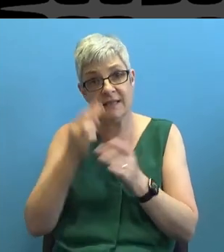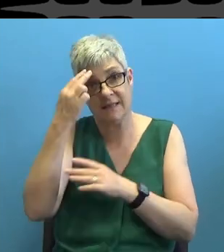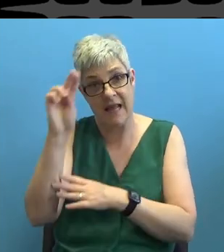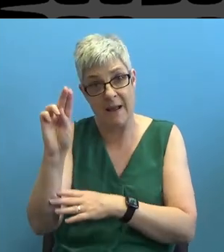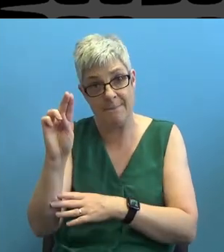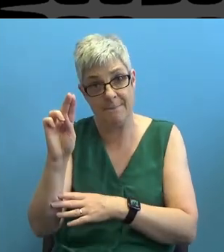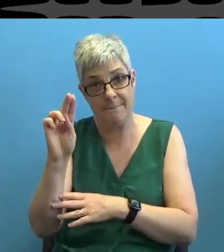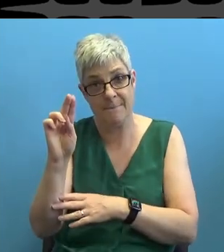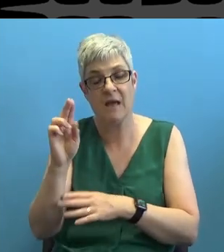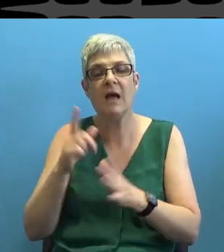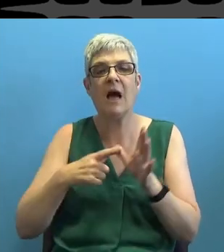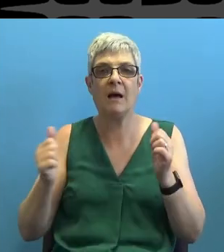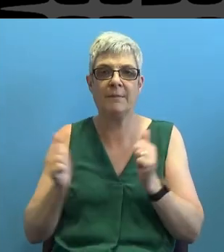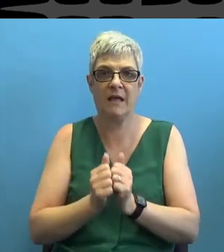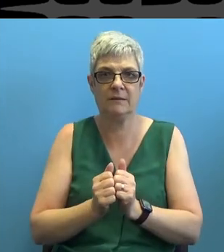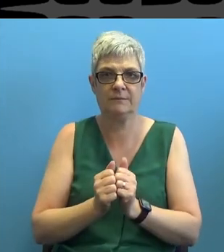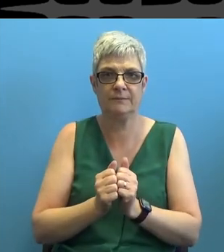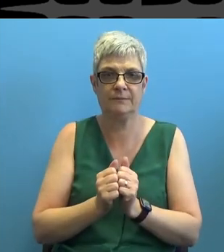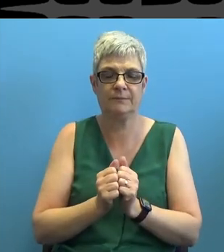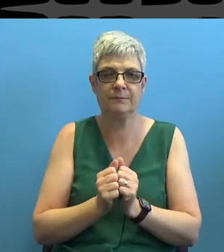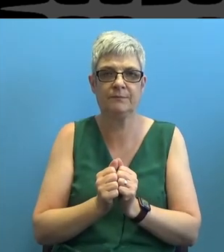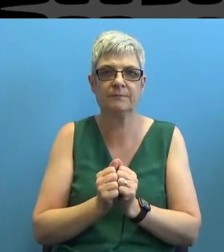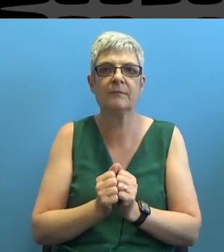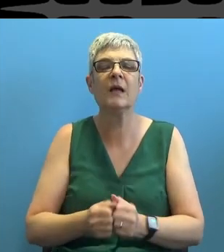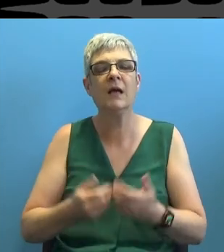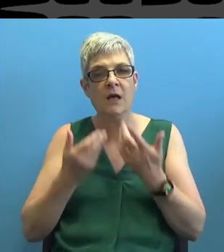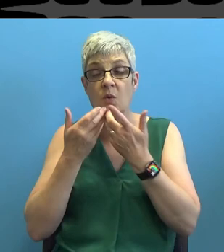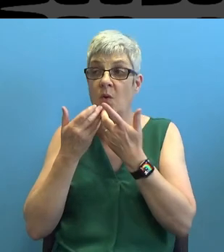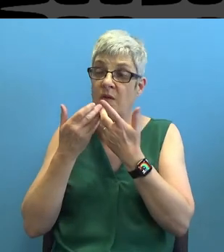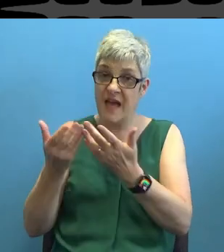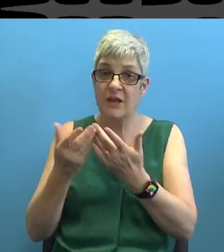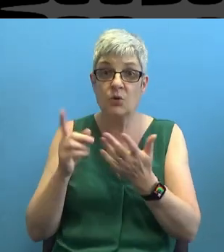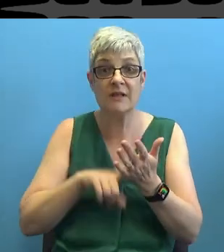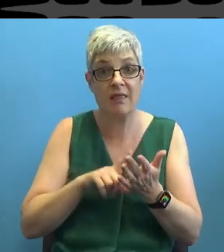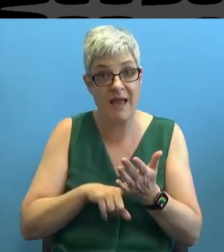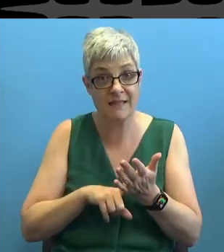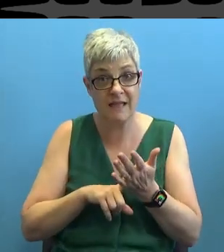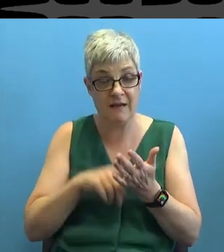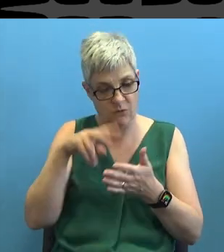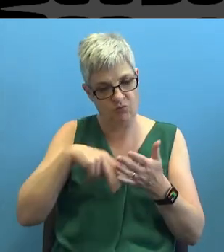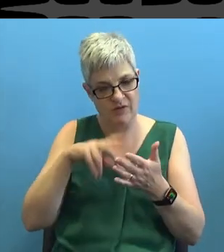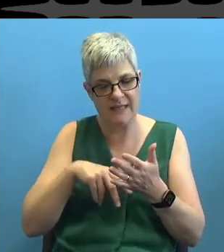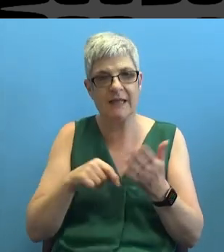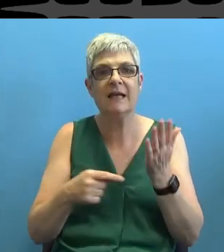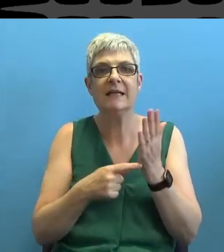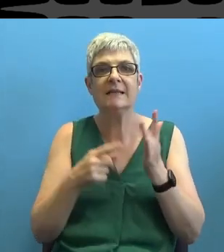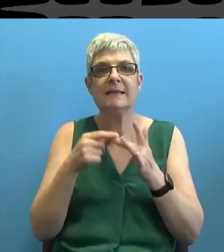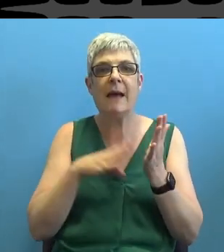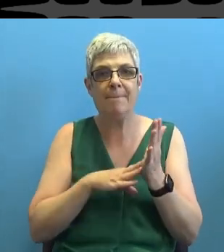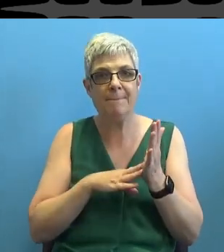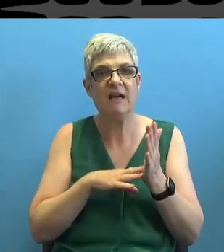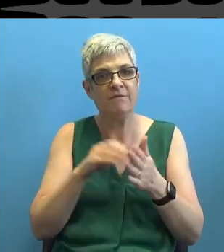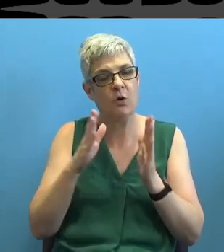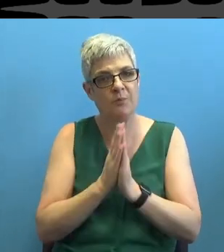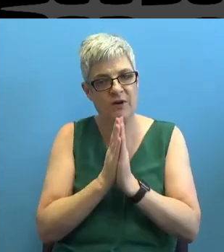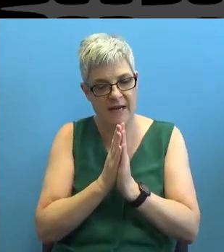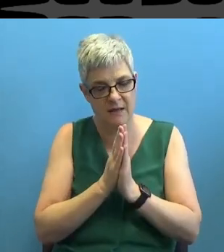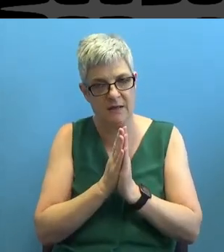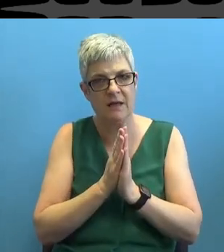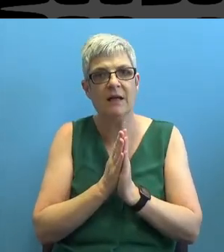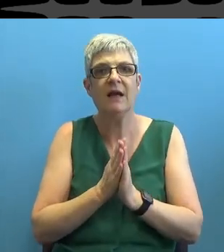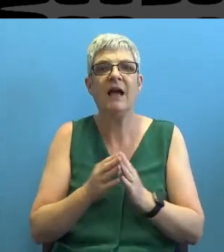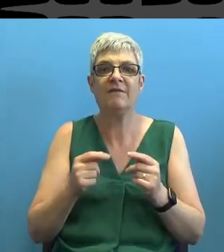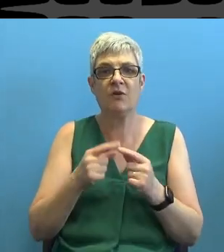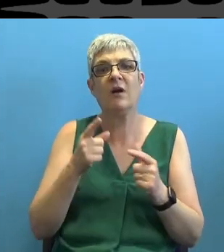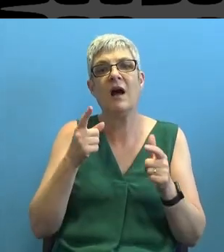pray. Amen. And thanks again to Leslie for the reading and Tim for the prayer in our service